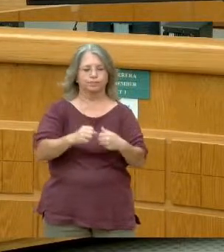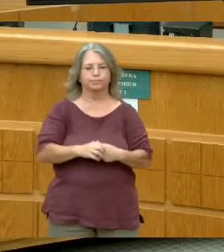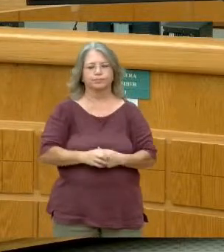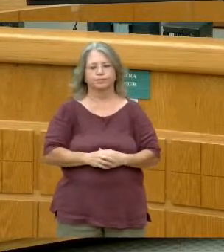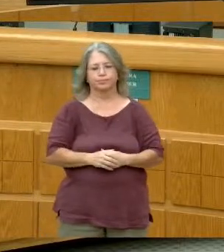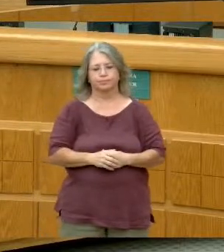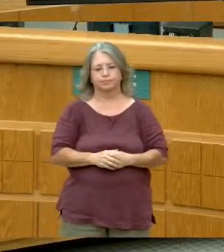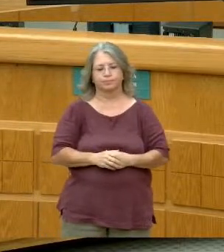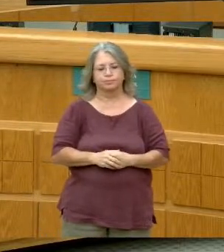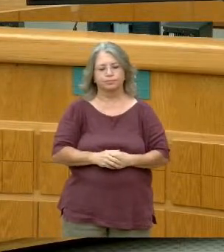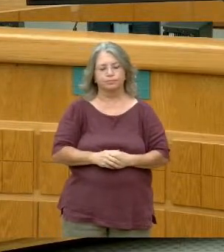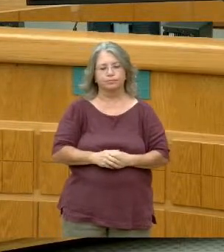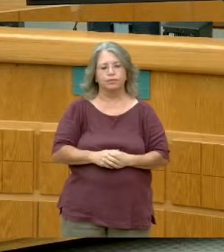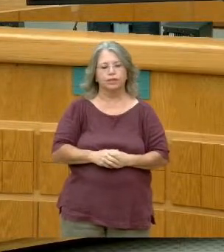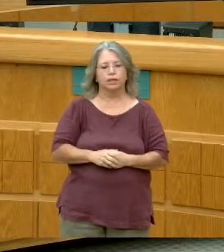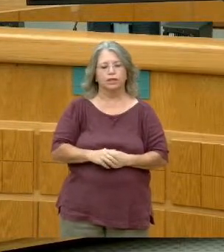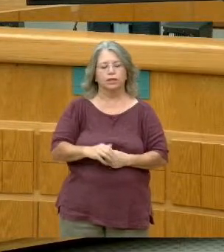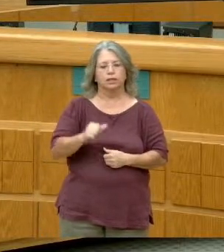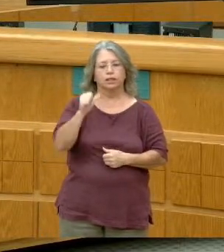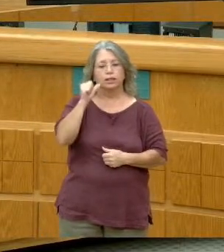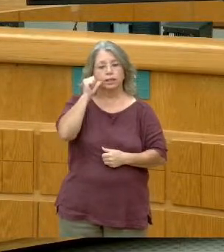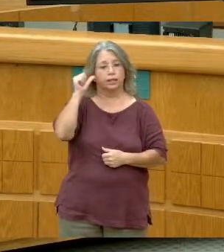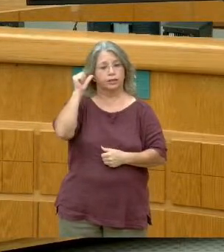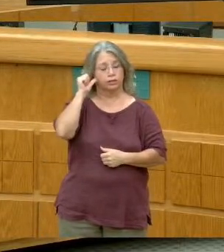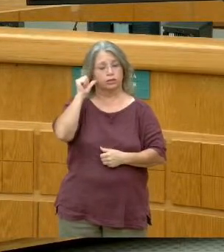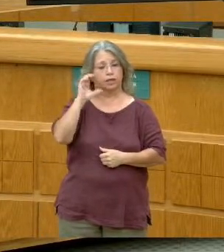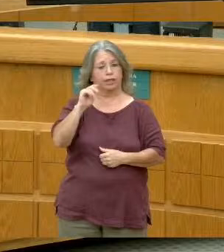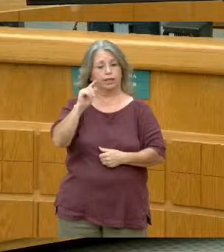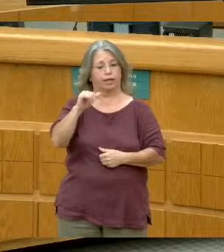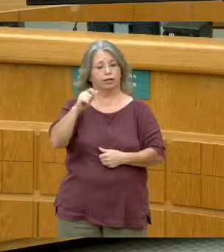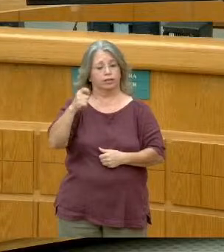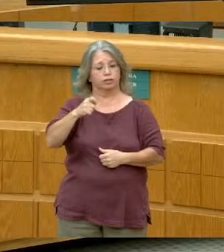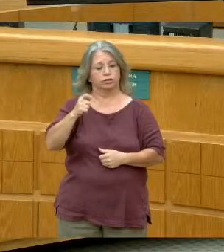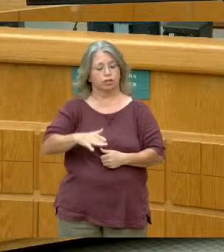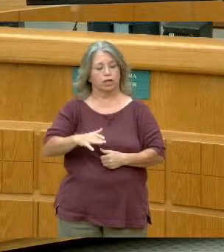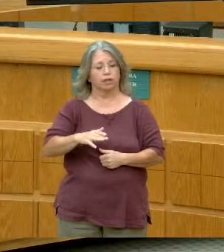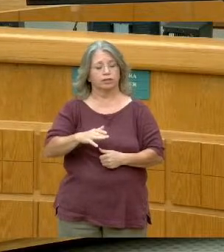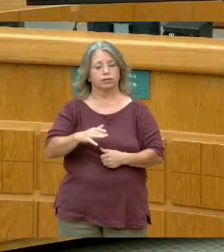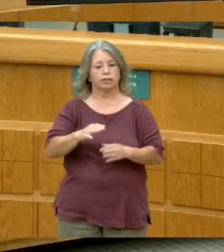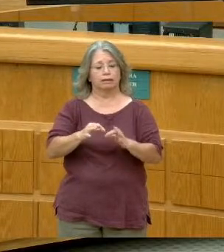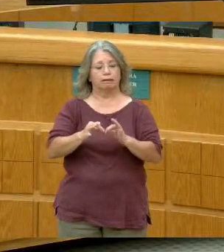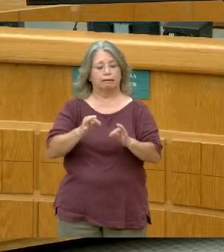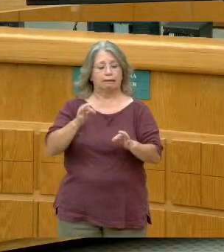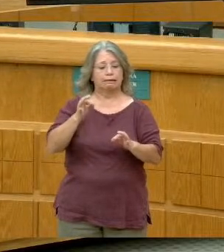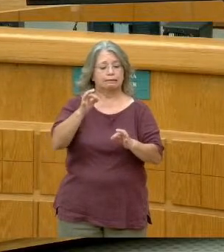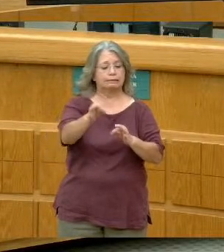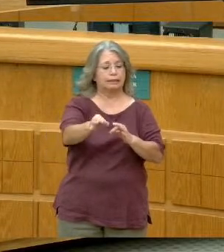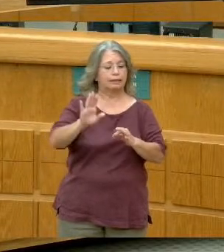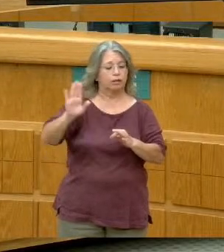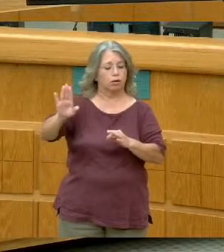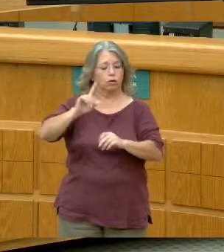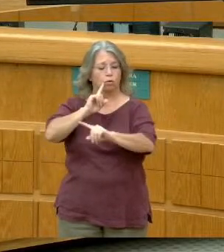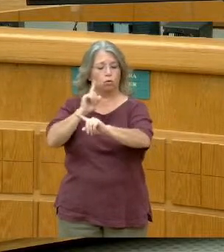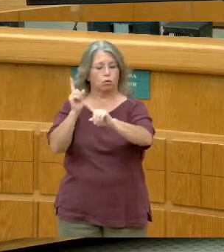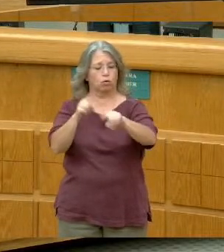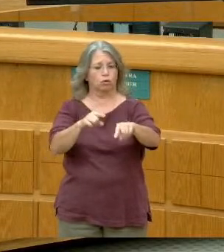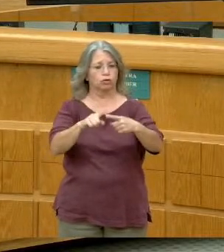yesterday, the county judge ordered the extension of the vehicular traffic extension